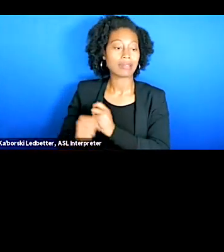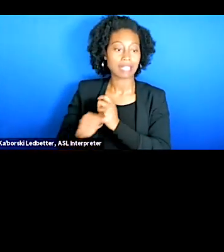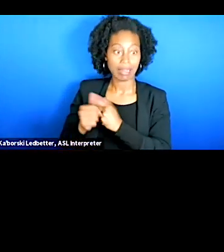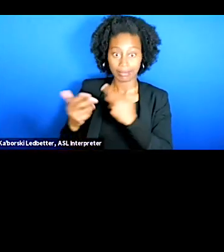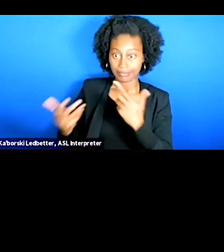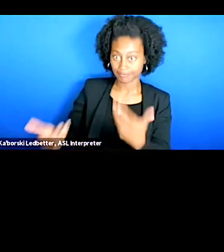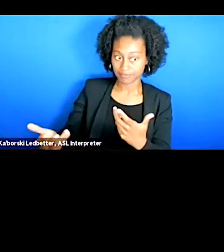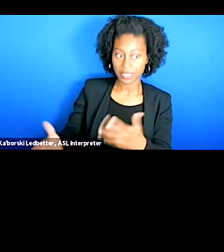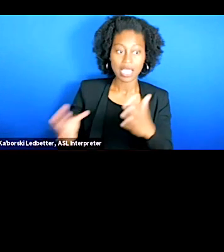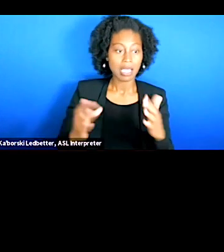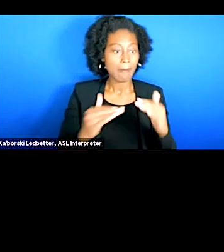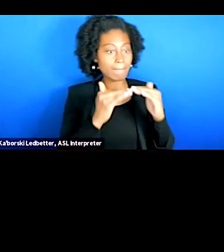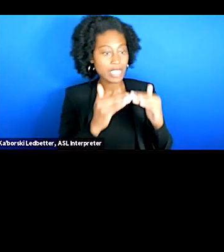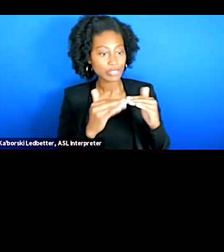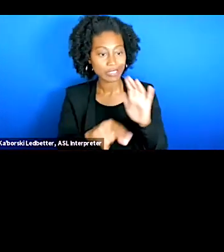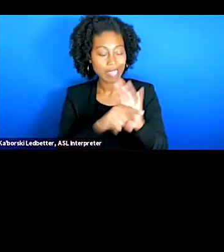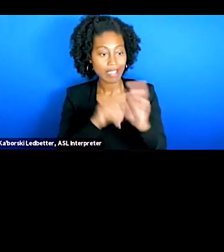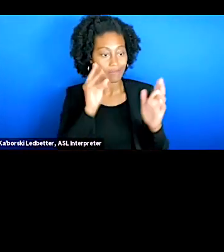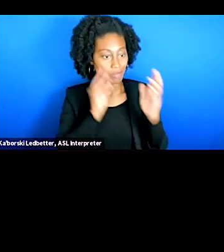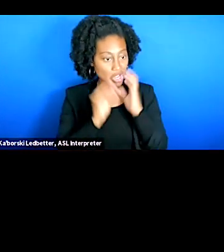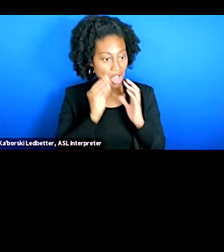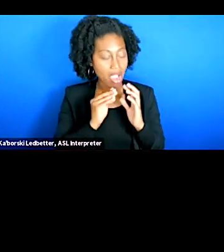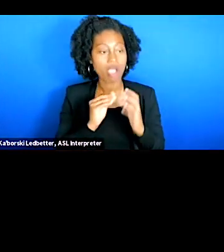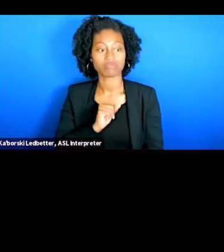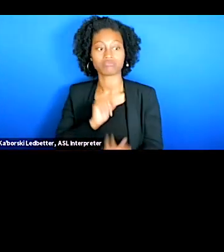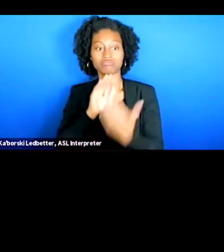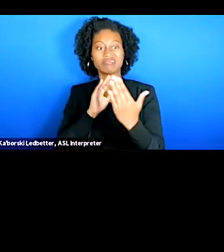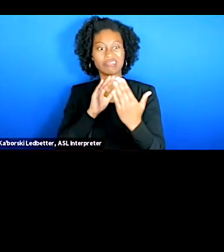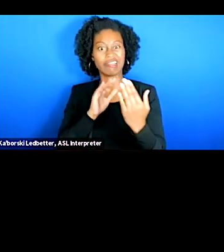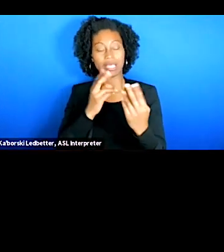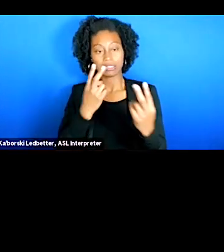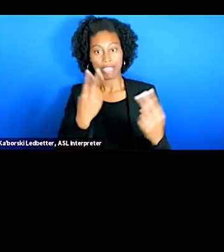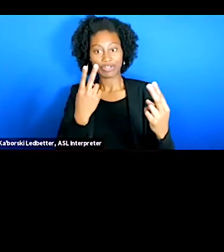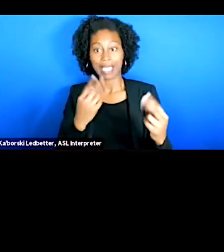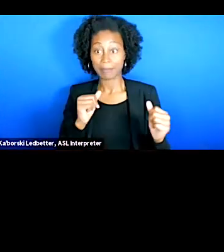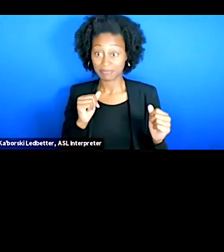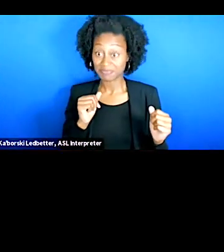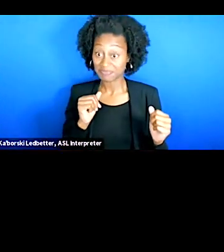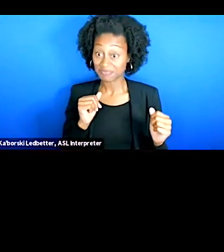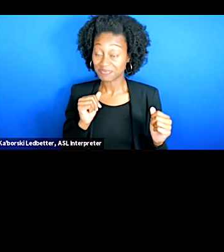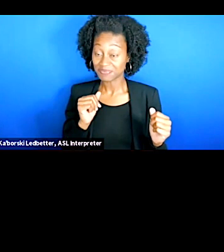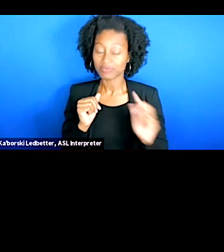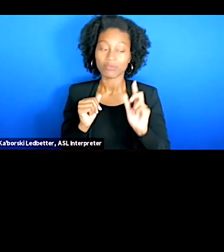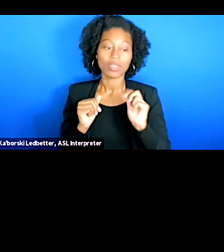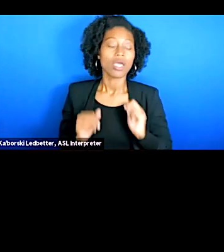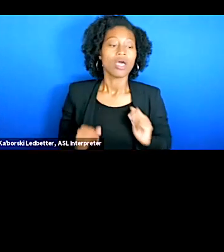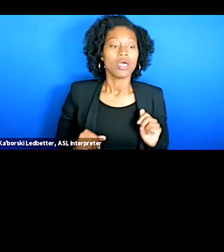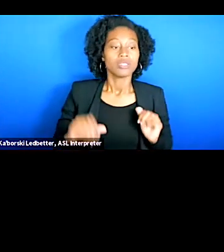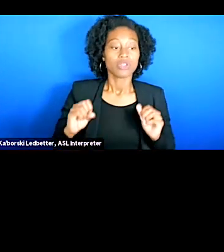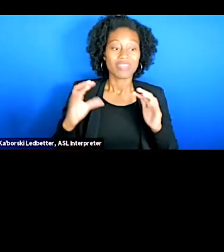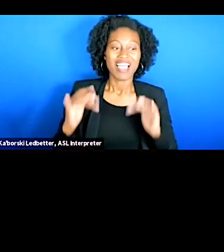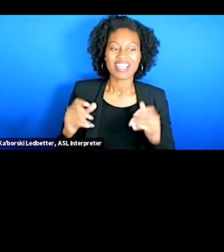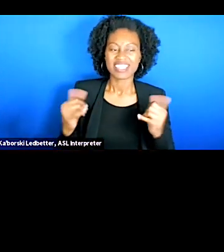stereotypes. From here, we went further and looked for the relationships between the descriptive